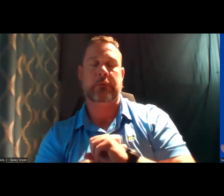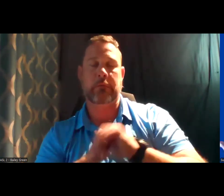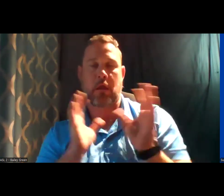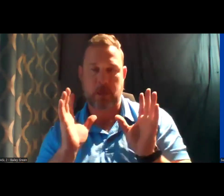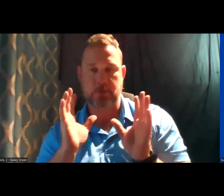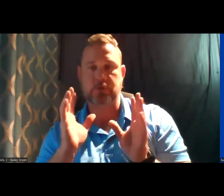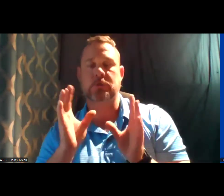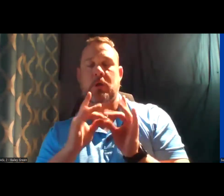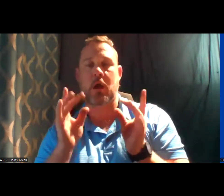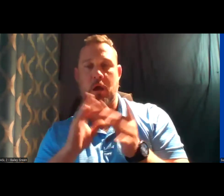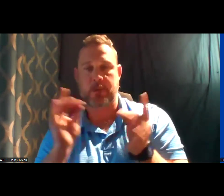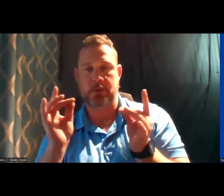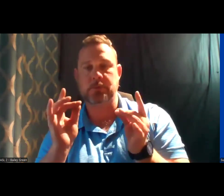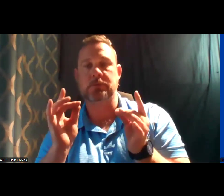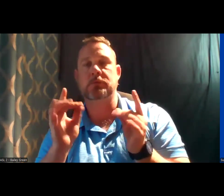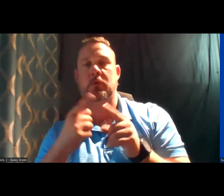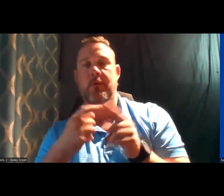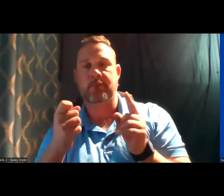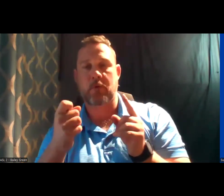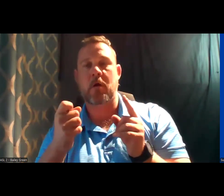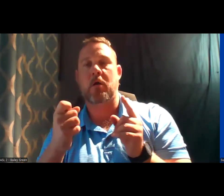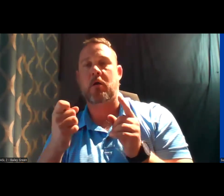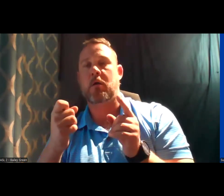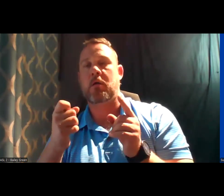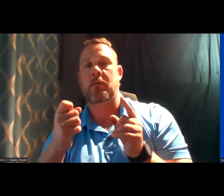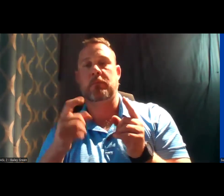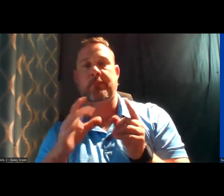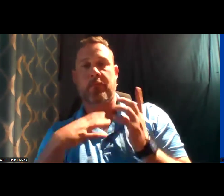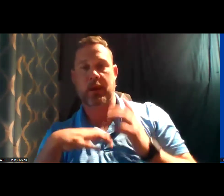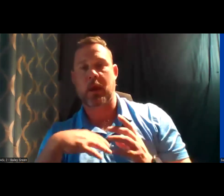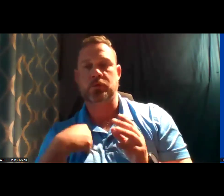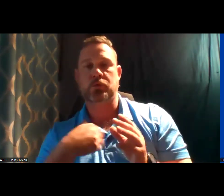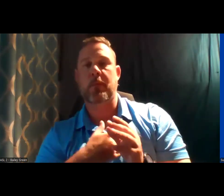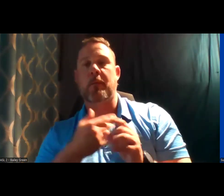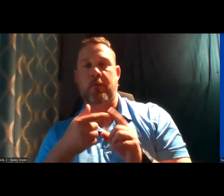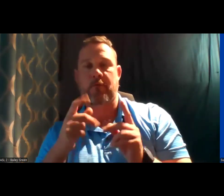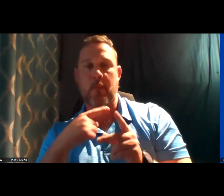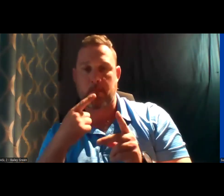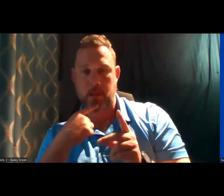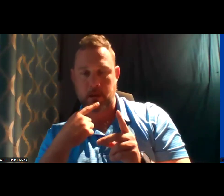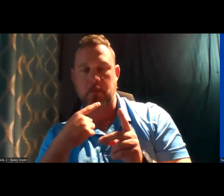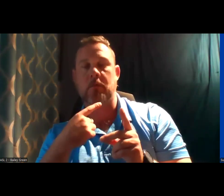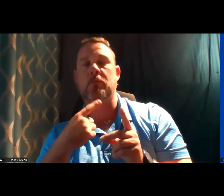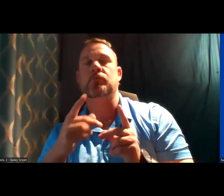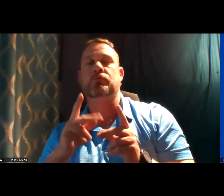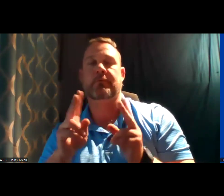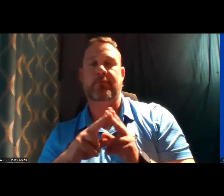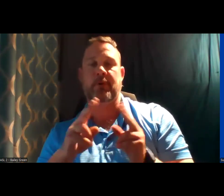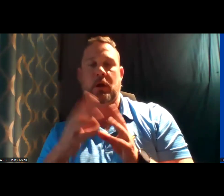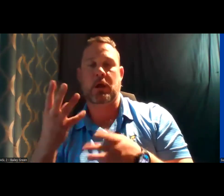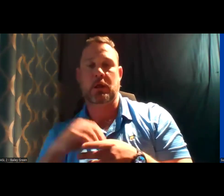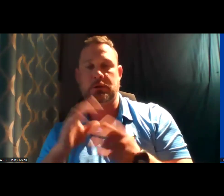clarifications and comments along the way from council members, but also from the public. Just a very